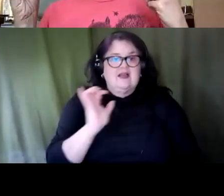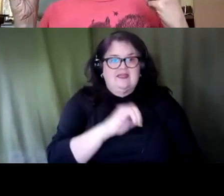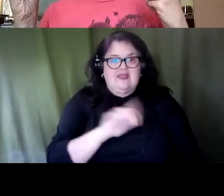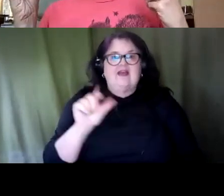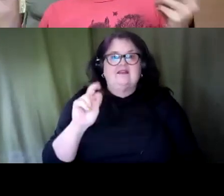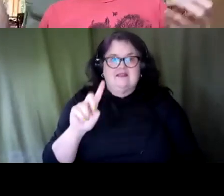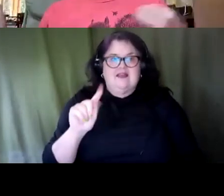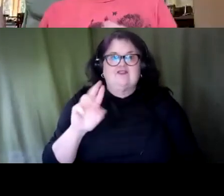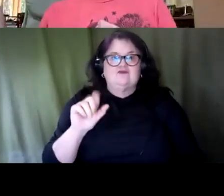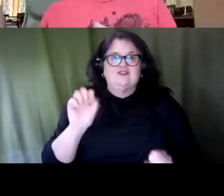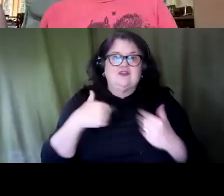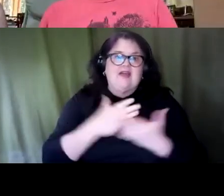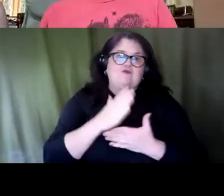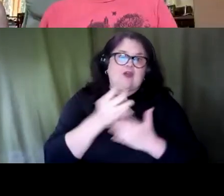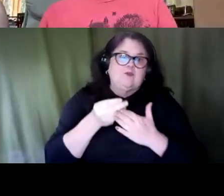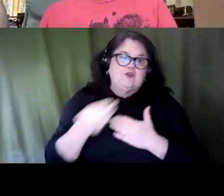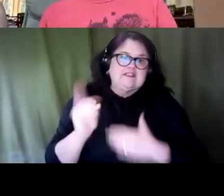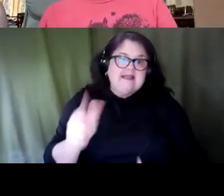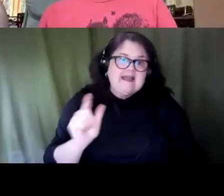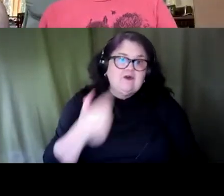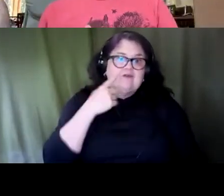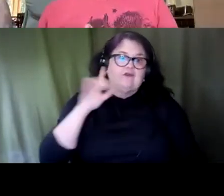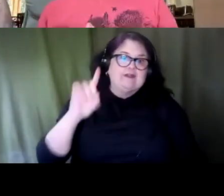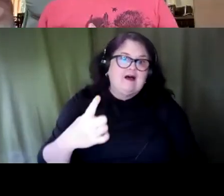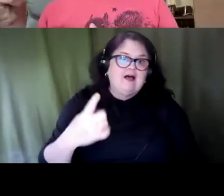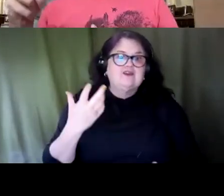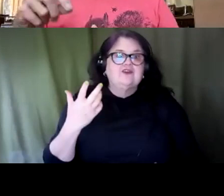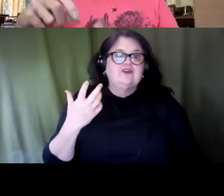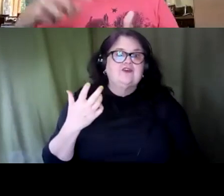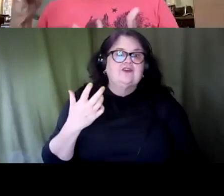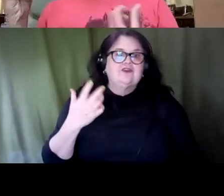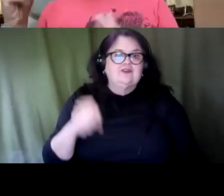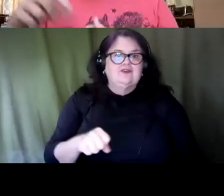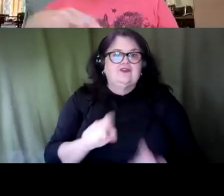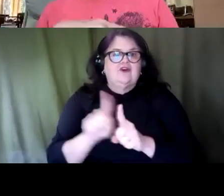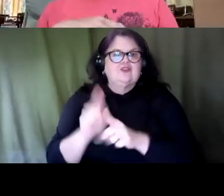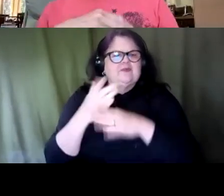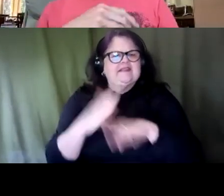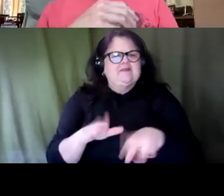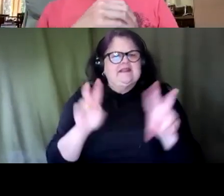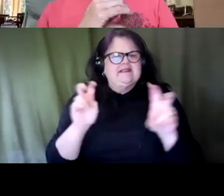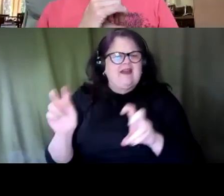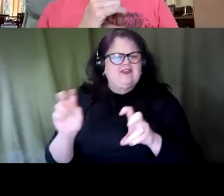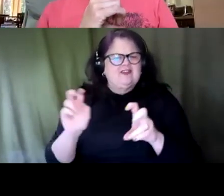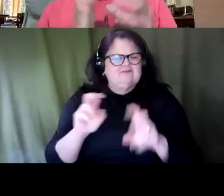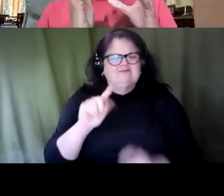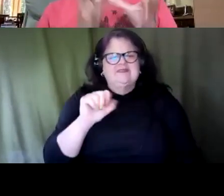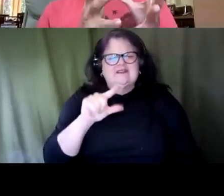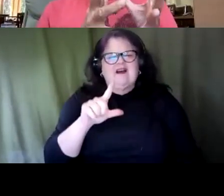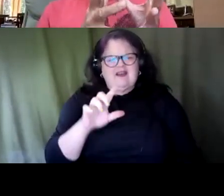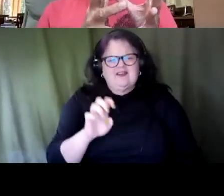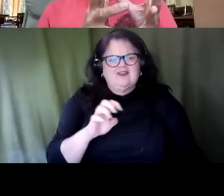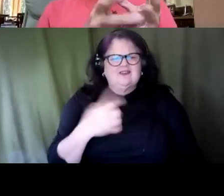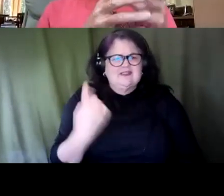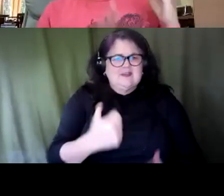trust could have a right to purchase it later on for $1. There could also be a split title situation where someone who's living in a home actually owns